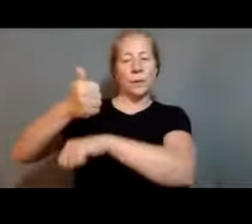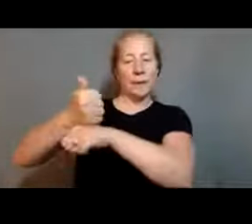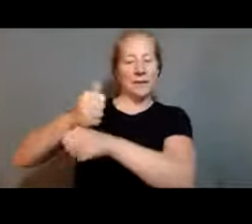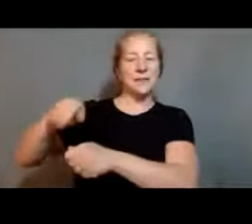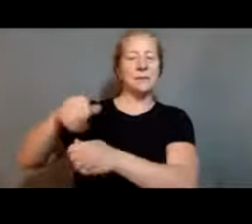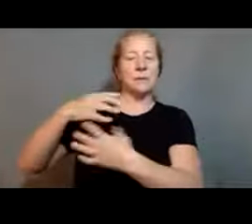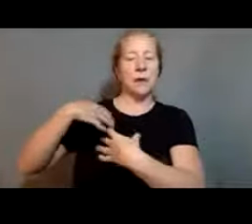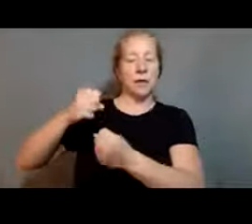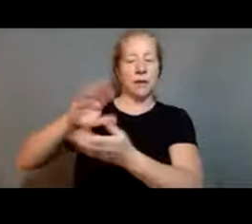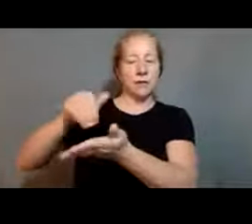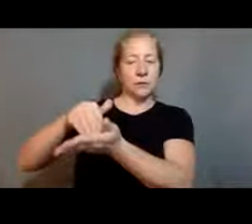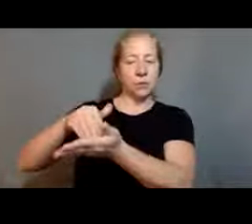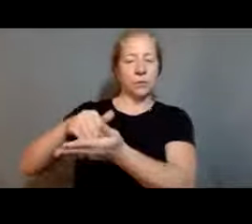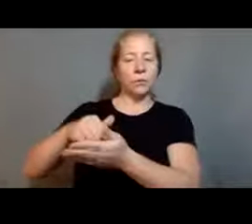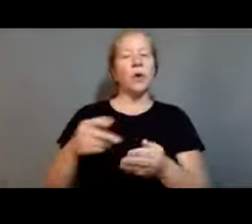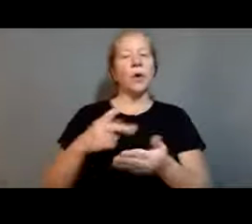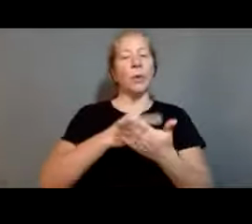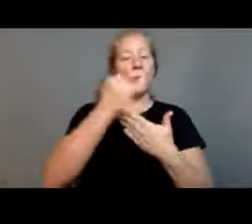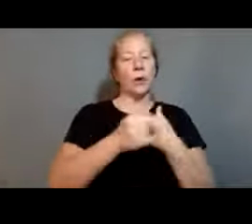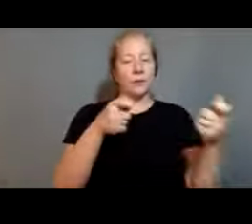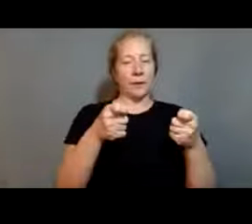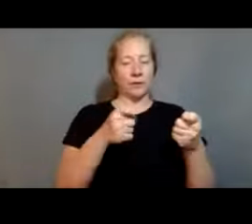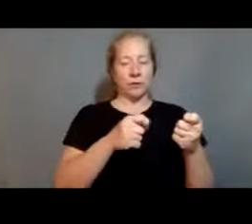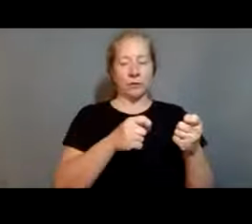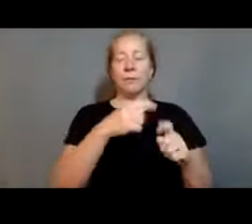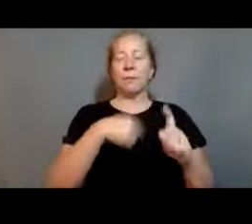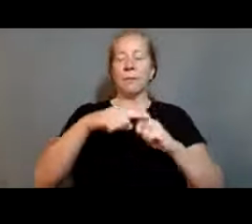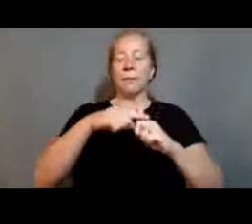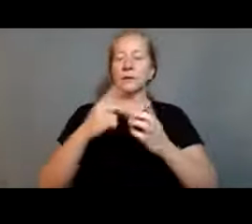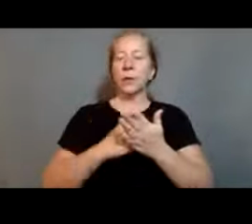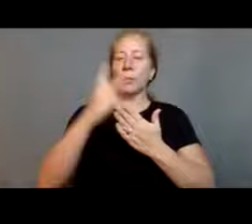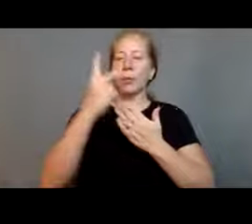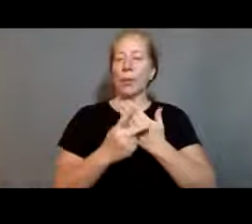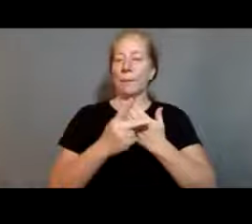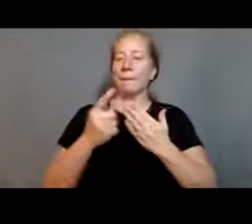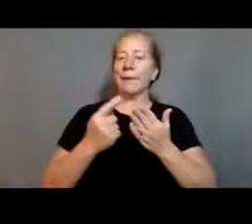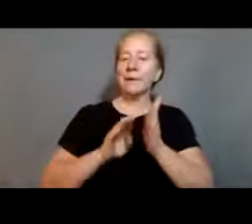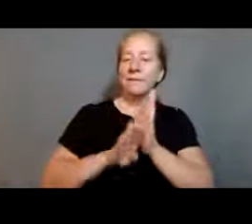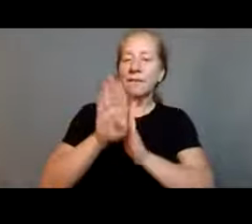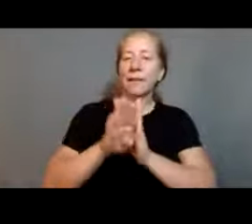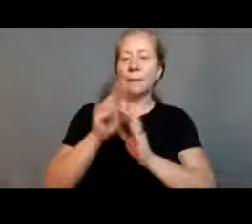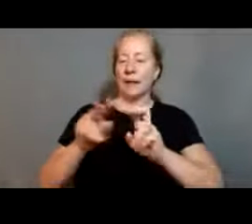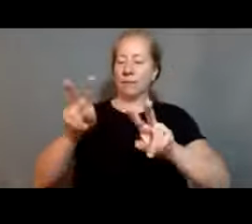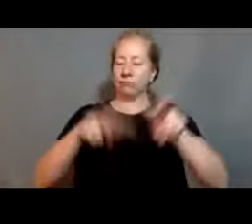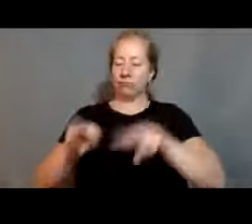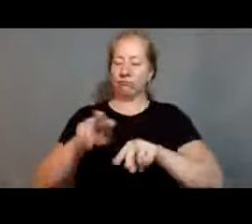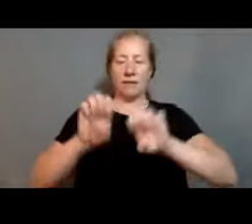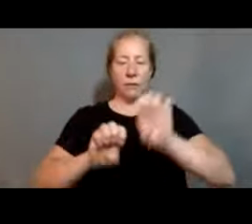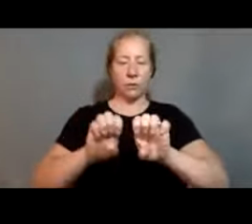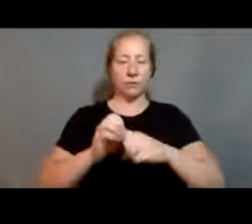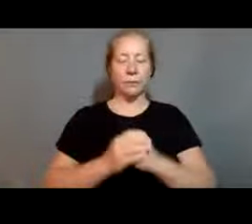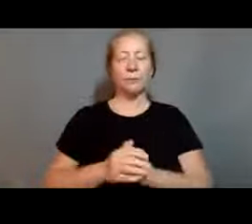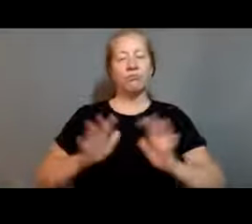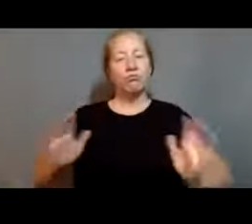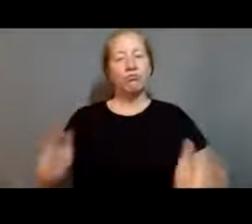project management, policy development, program development and evaluation, health